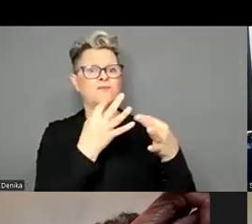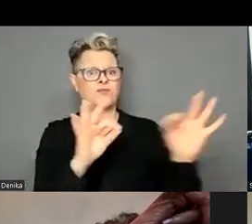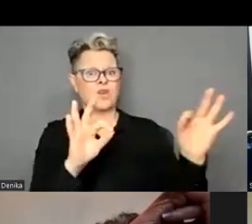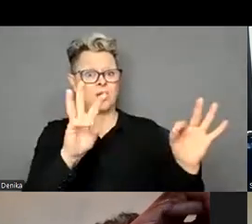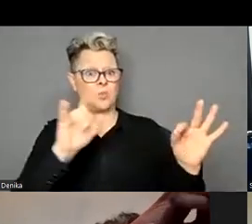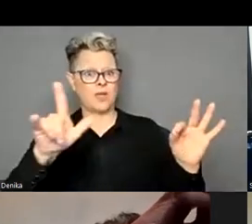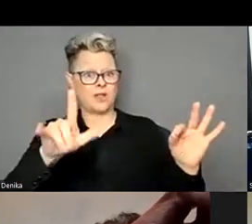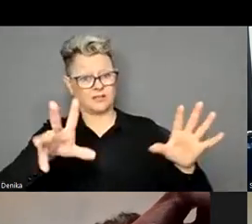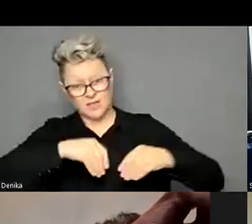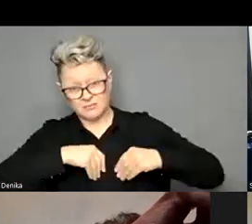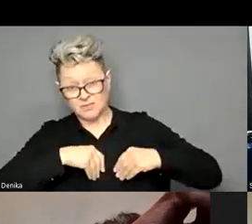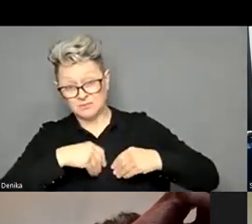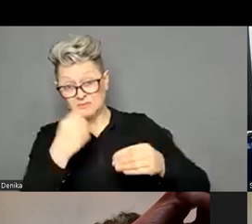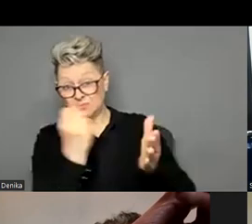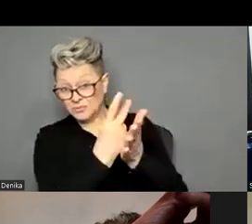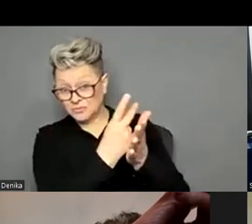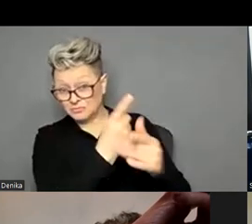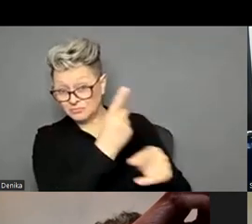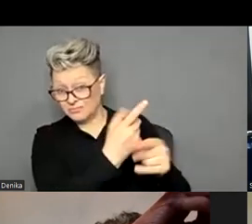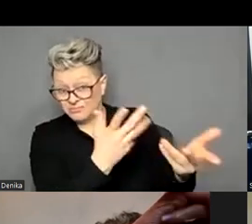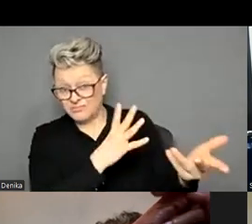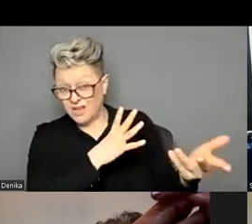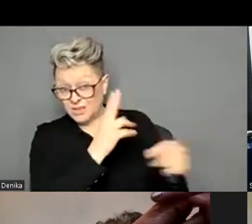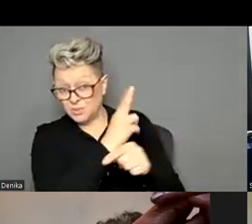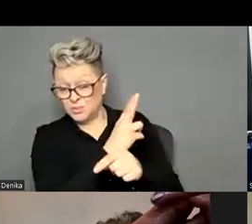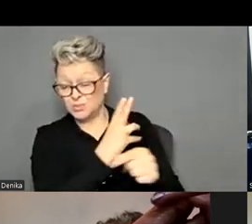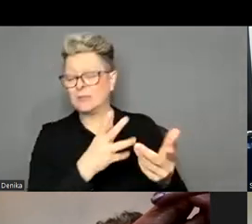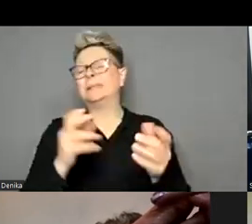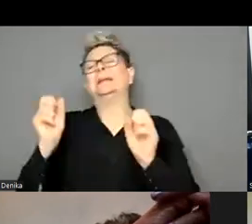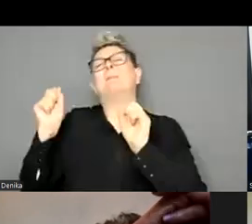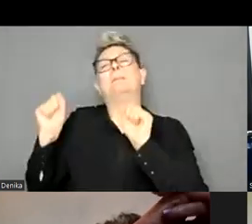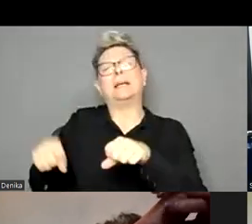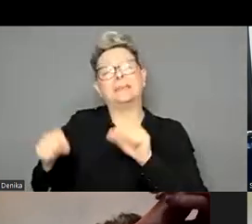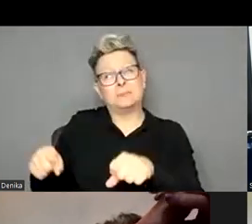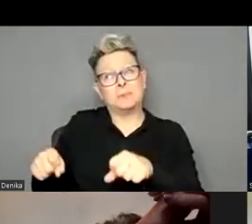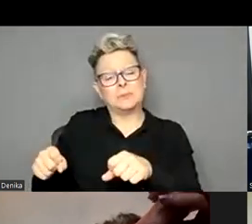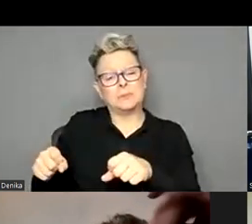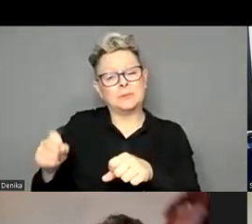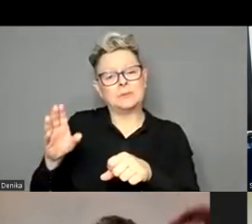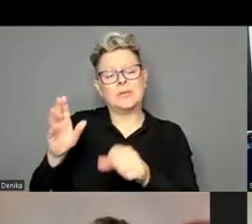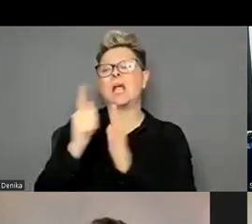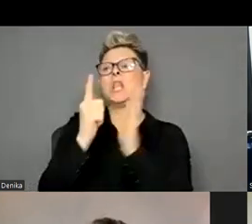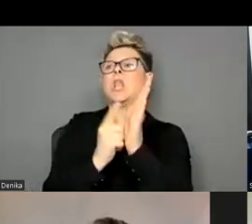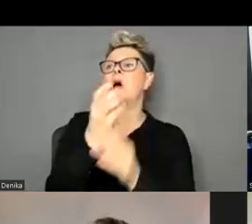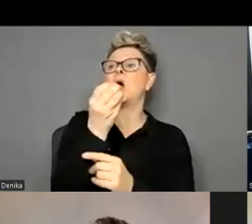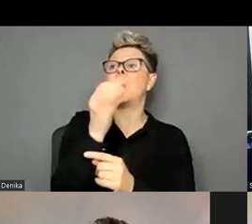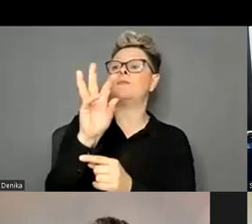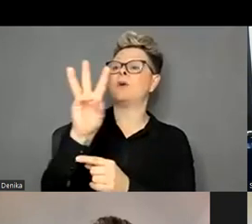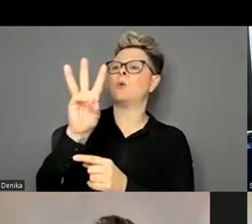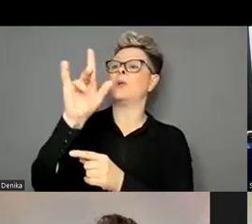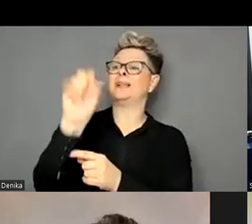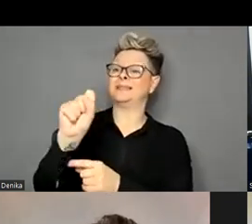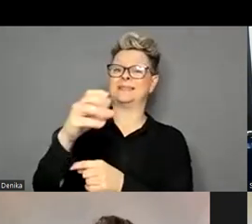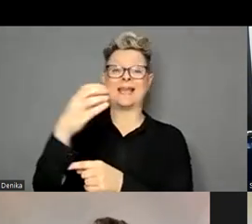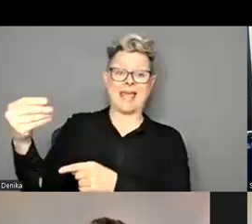acceptable? They may be, but because the law of wills and estates is